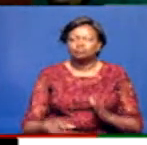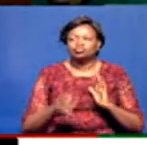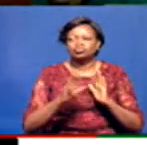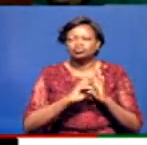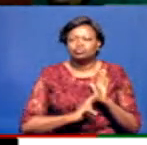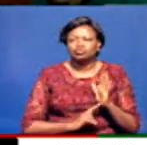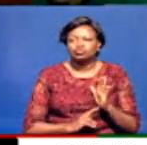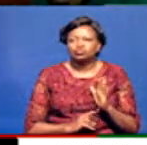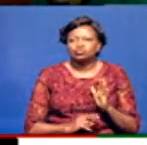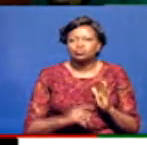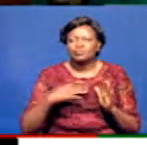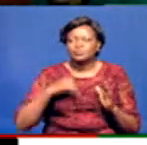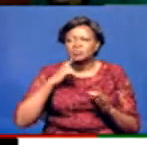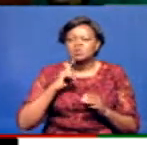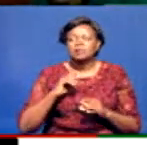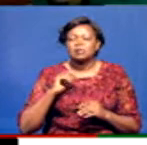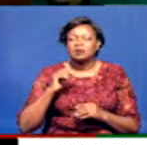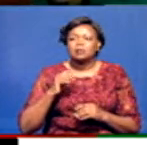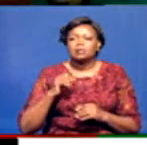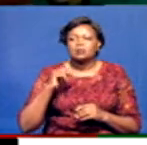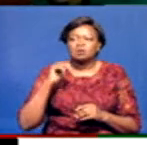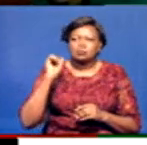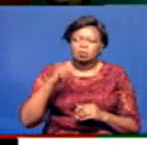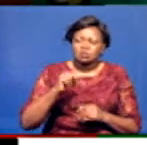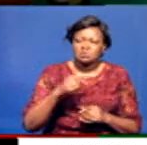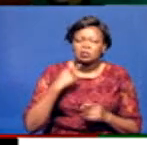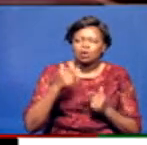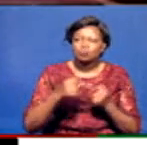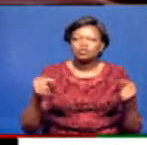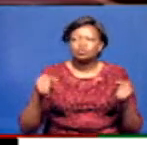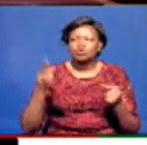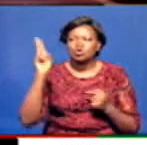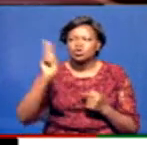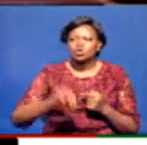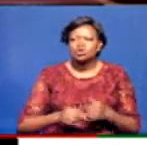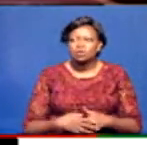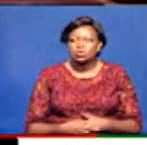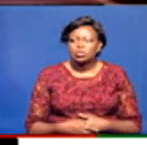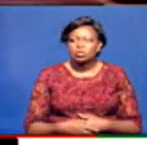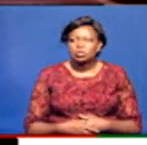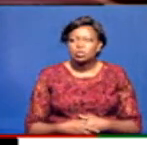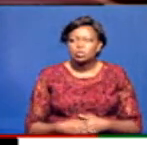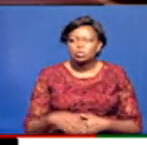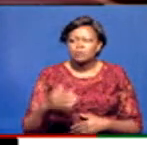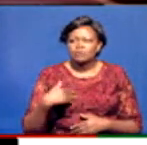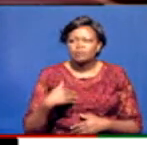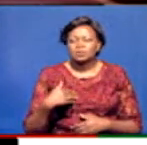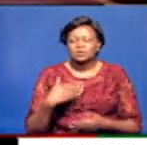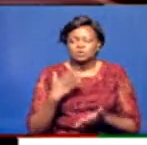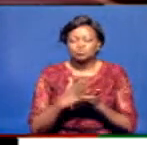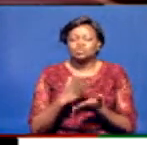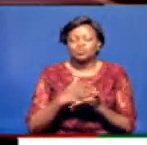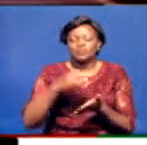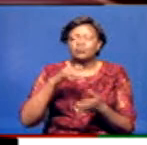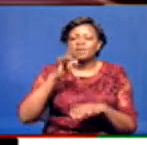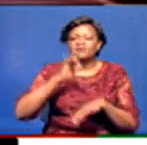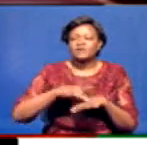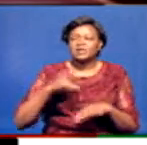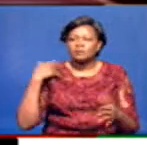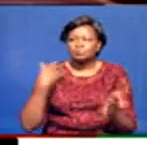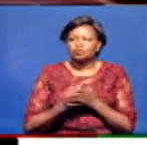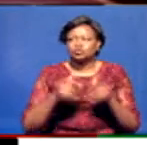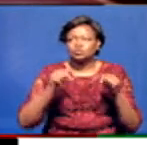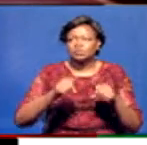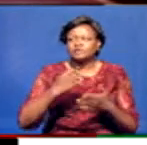aye, as many of contrary opinion say nay. I'm talking as a victim. Up to today, there are certain